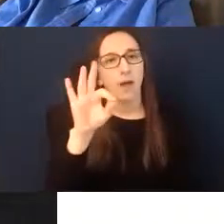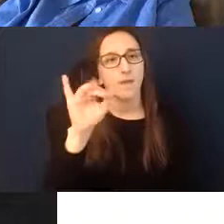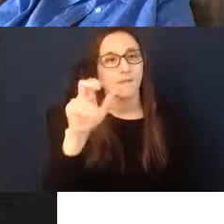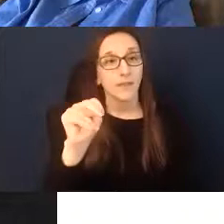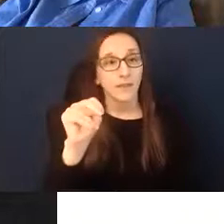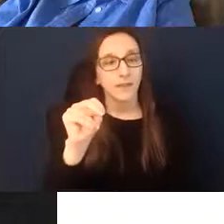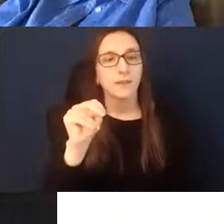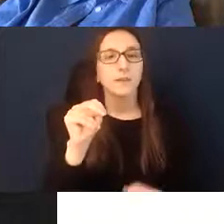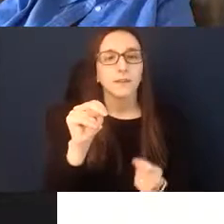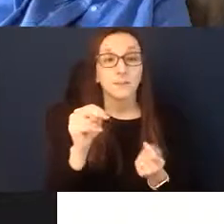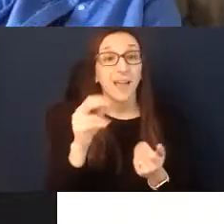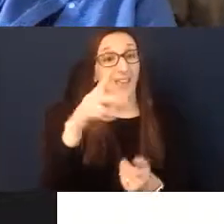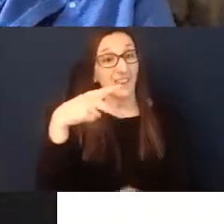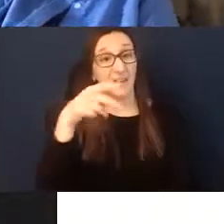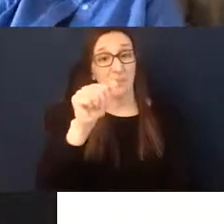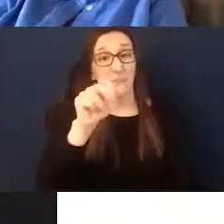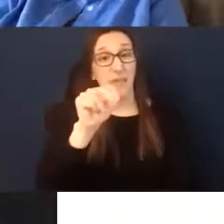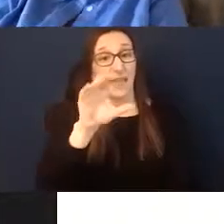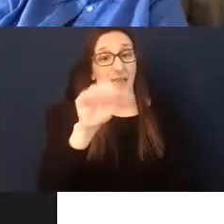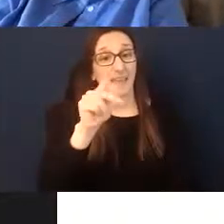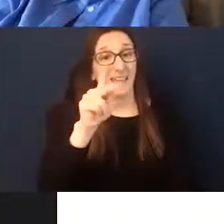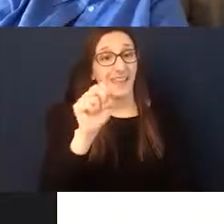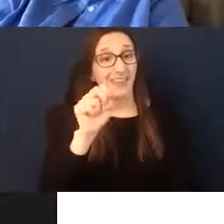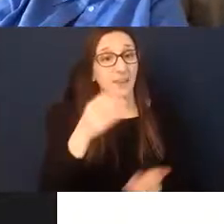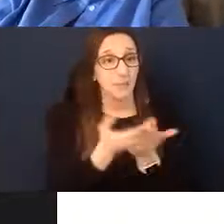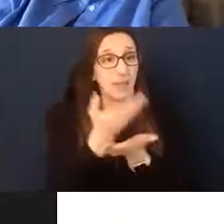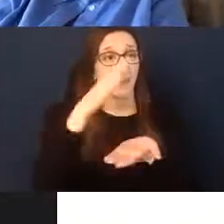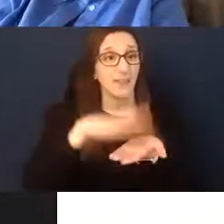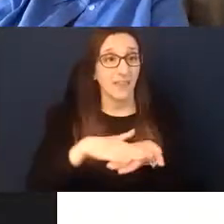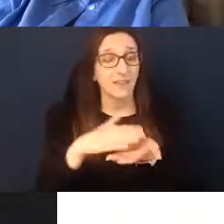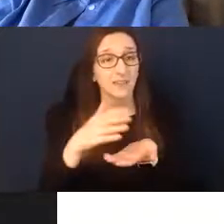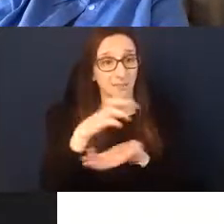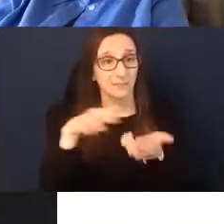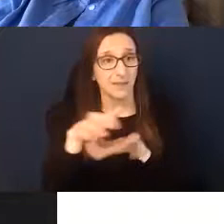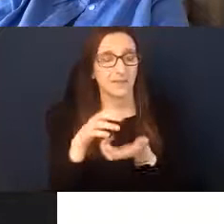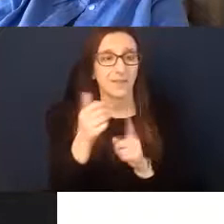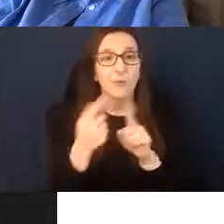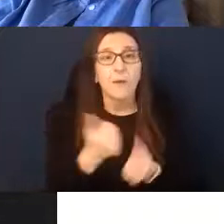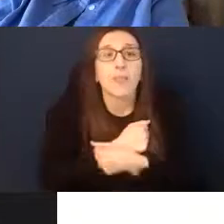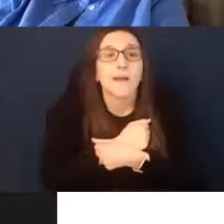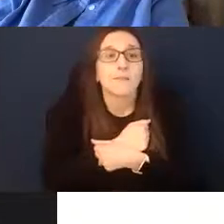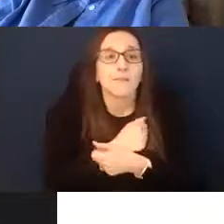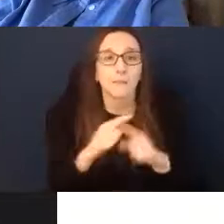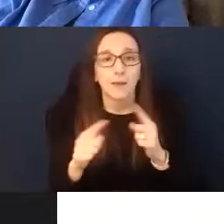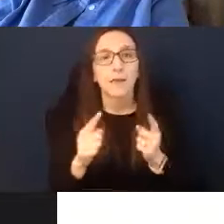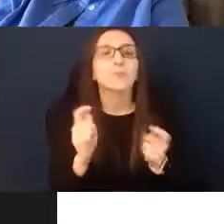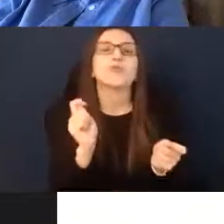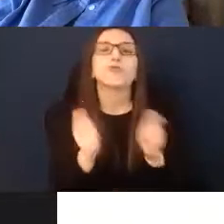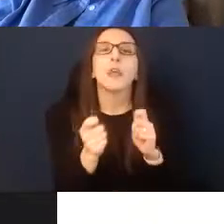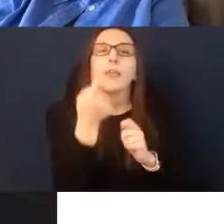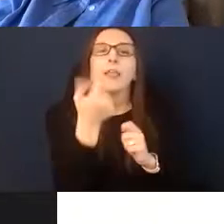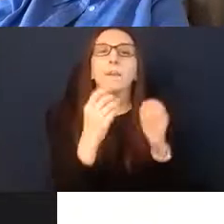do. And then pancake mix. Who doesn't like to have pancakes on a Sunday morning? It's just making them so it's a little